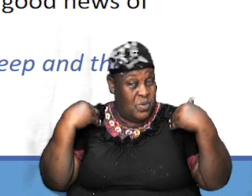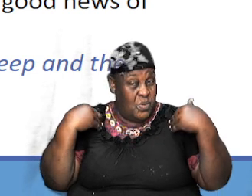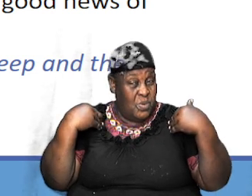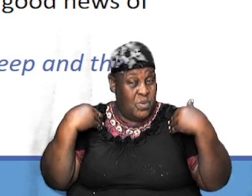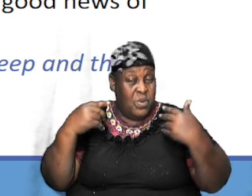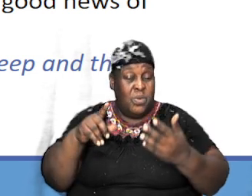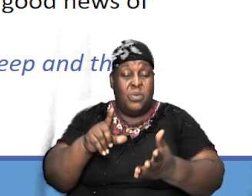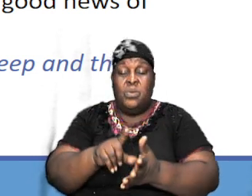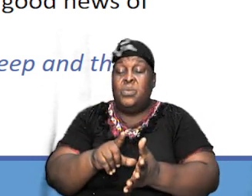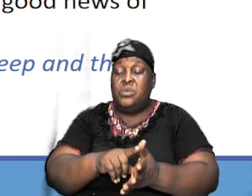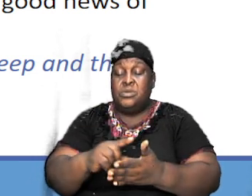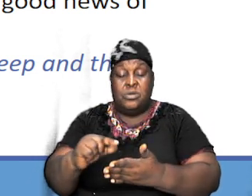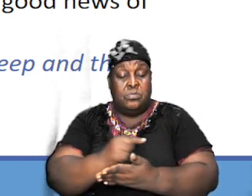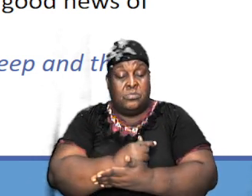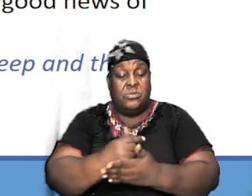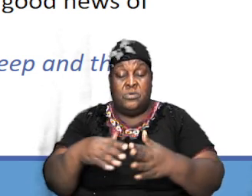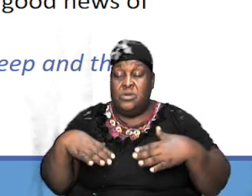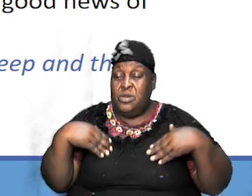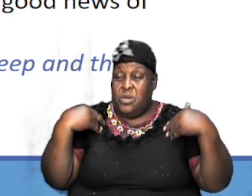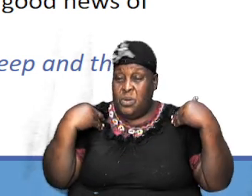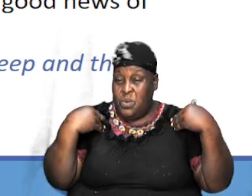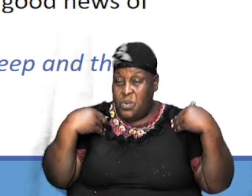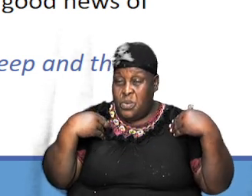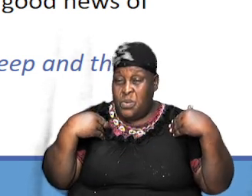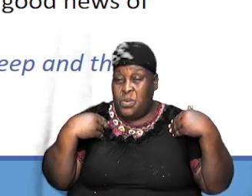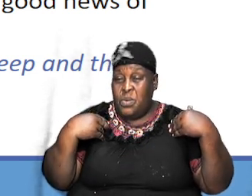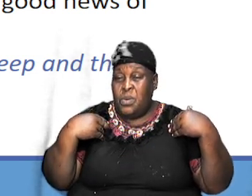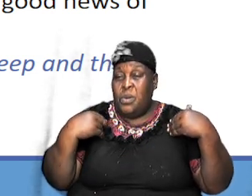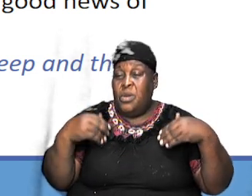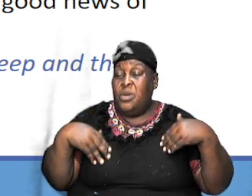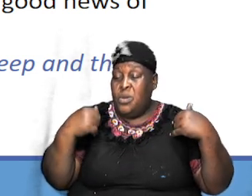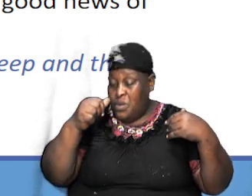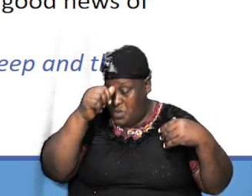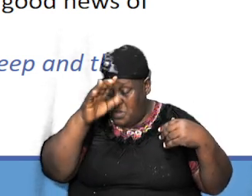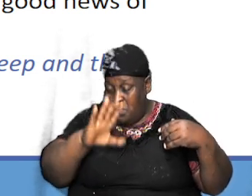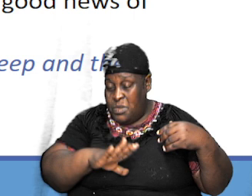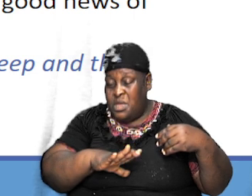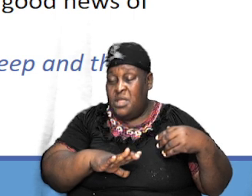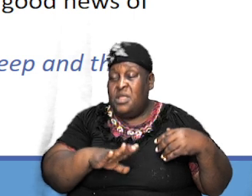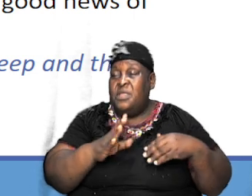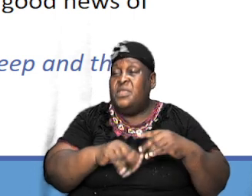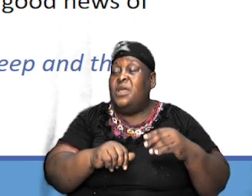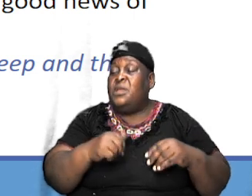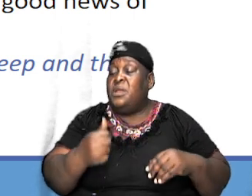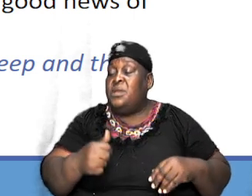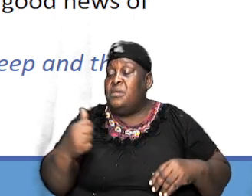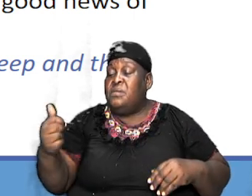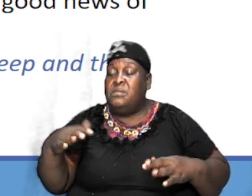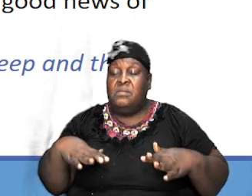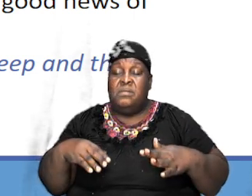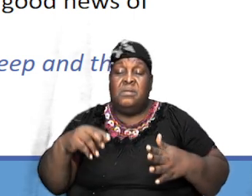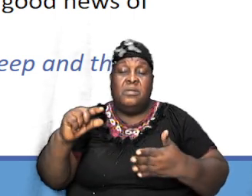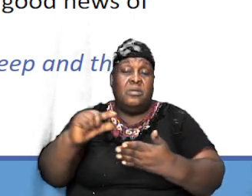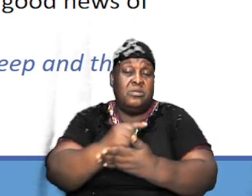gospel for the young, more reference about young men than any other gospel. So you'll find a lot of